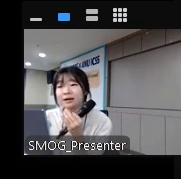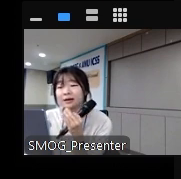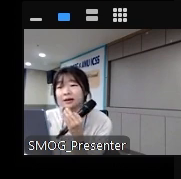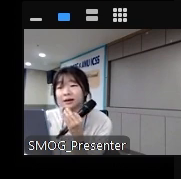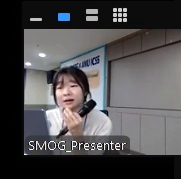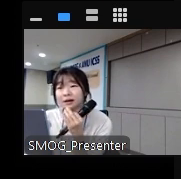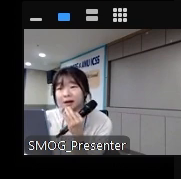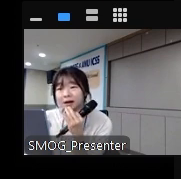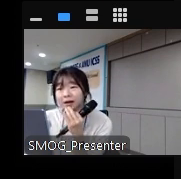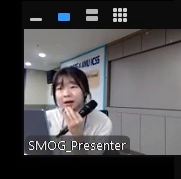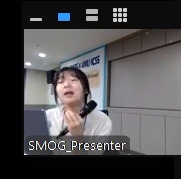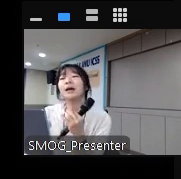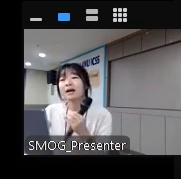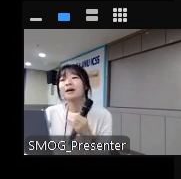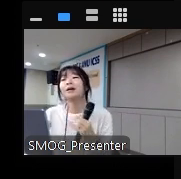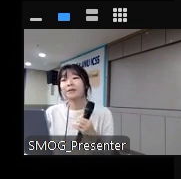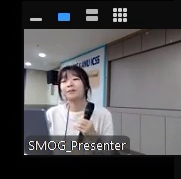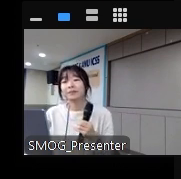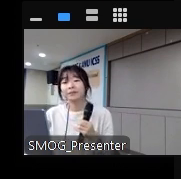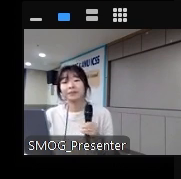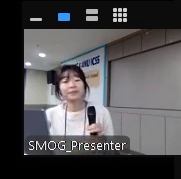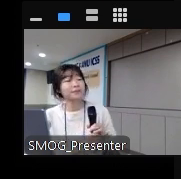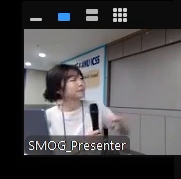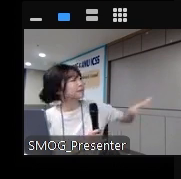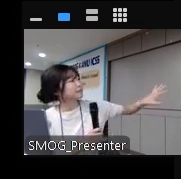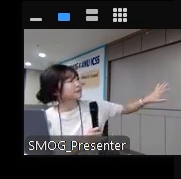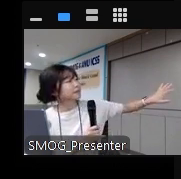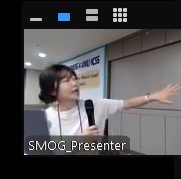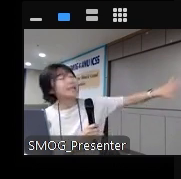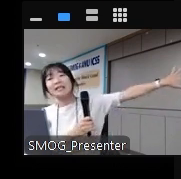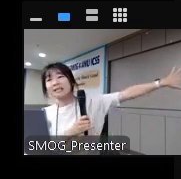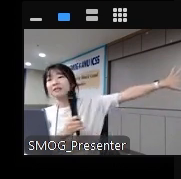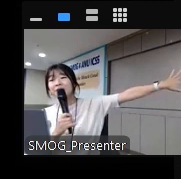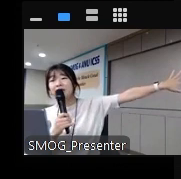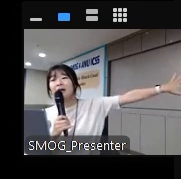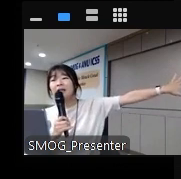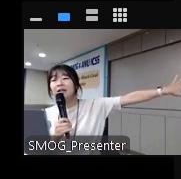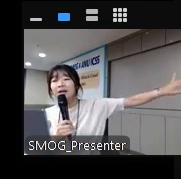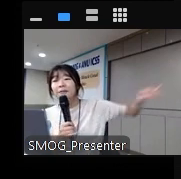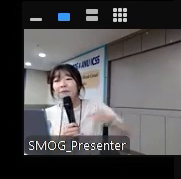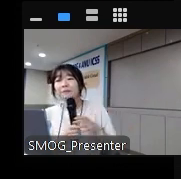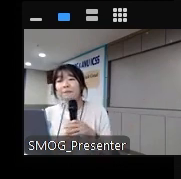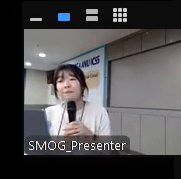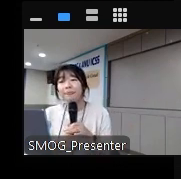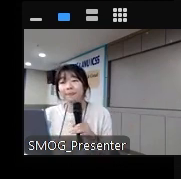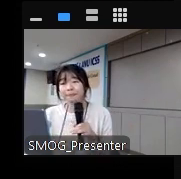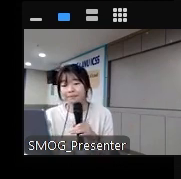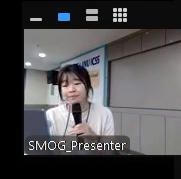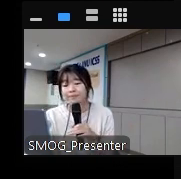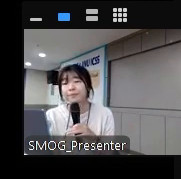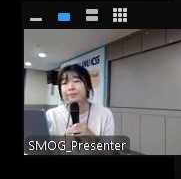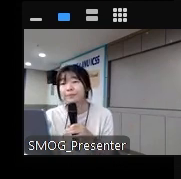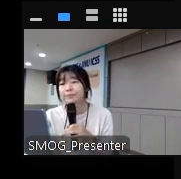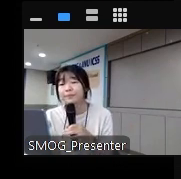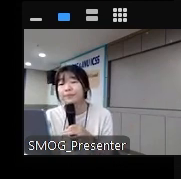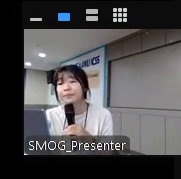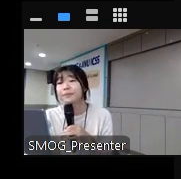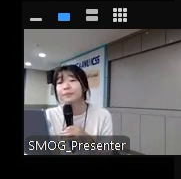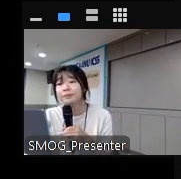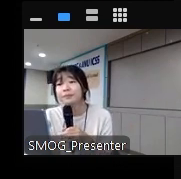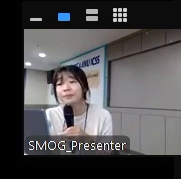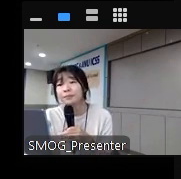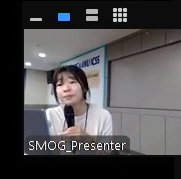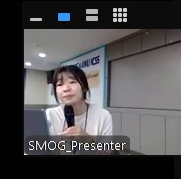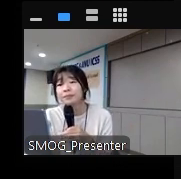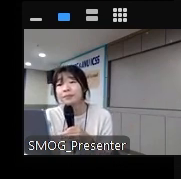two characters in the story. So the number is the first one? Yes, the first one. Okay, so that one you'd expect to be, I mean, if your idea is